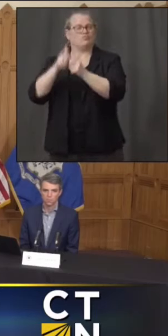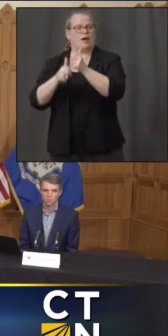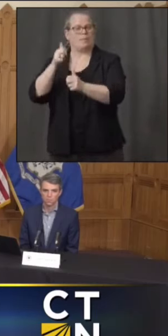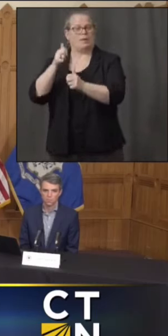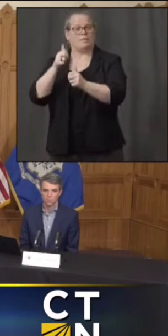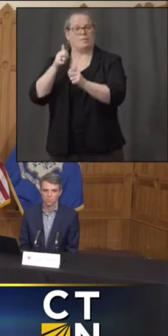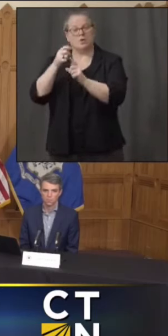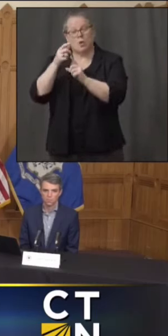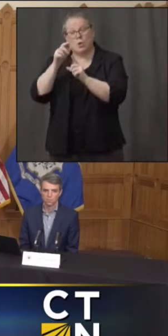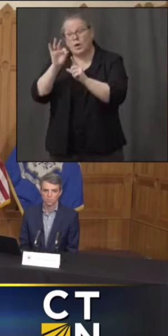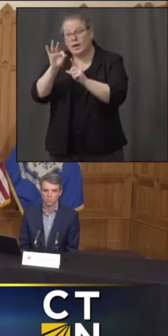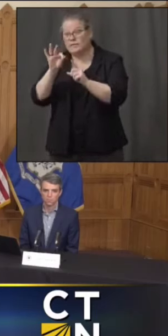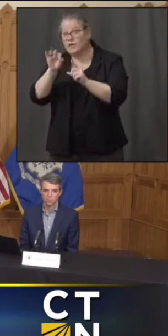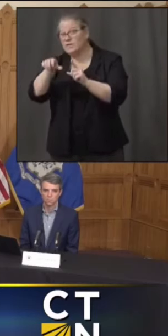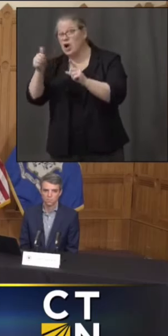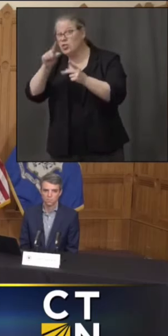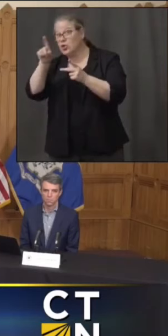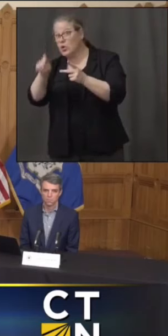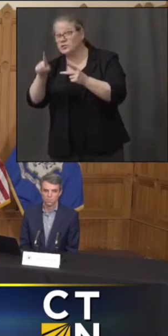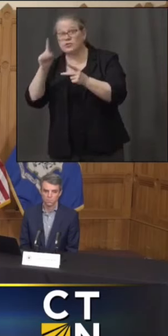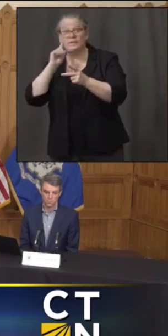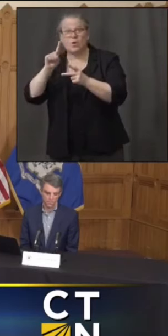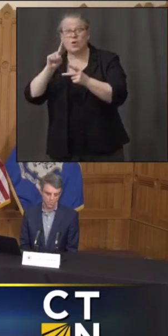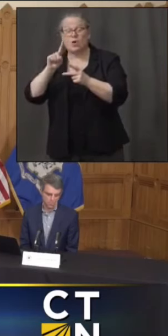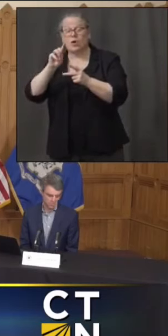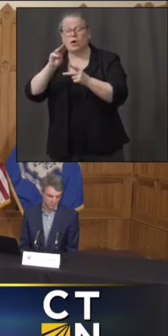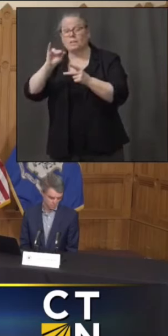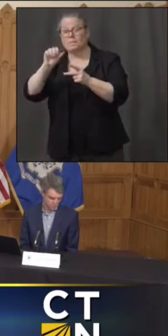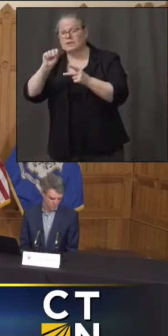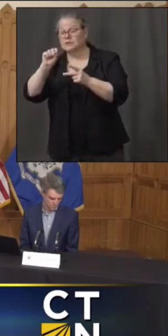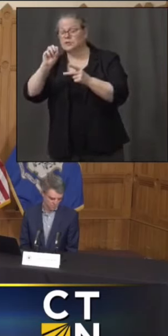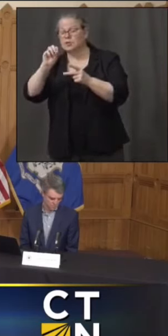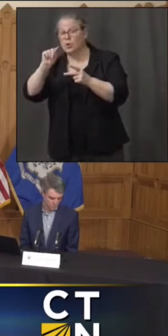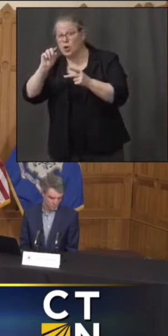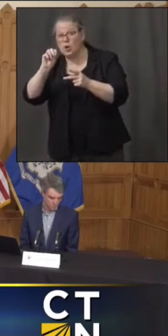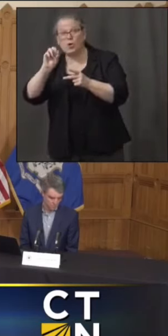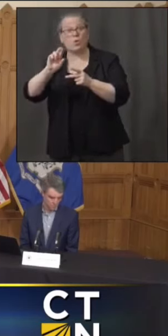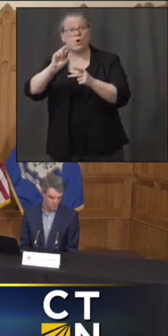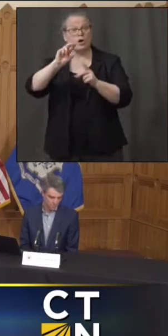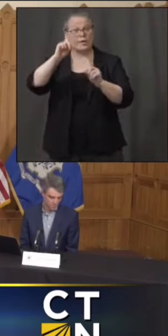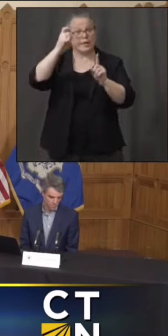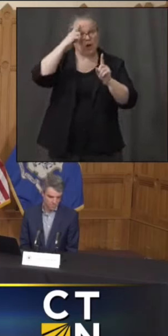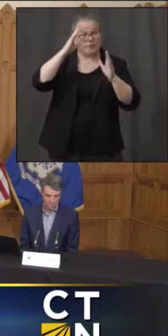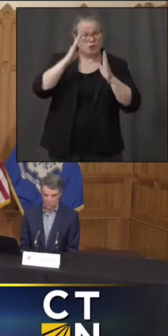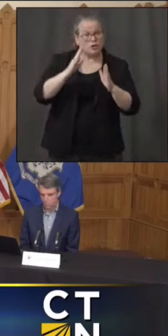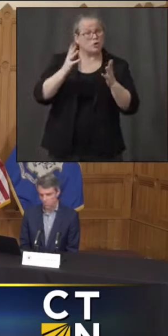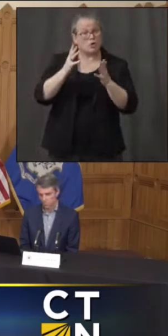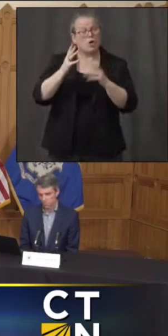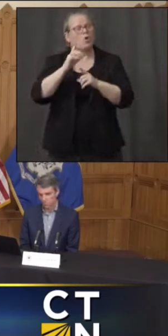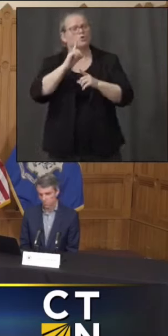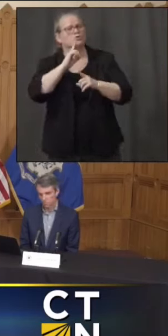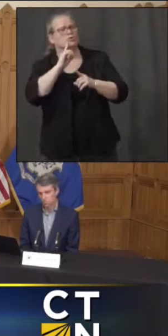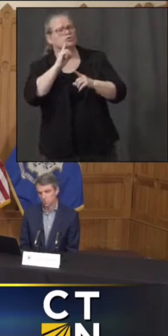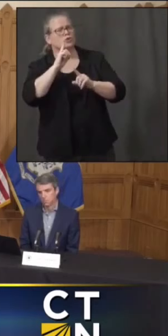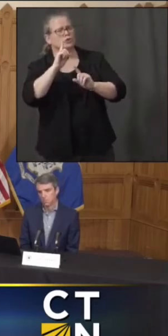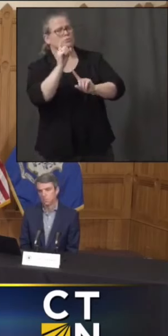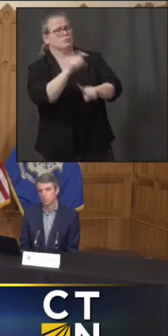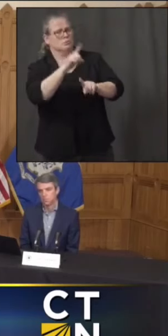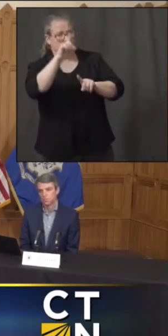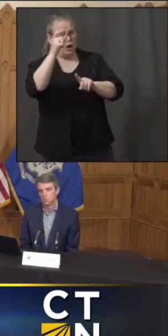or Josh or Paul. I would start there. Okay, well, yeah, all right. Well, with the governor, we've heard some